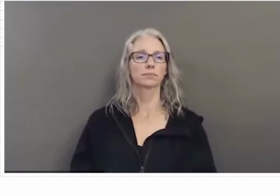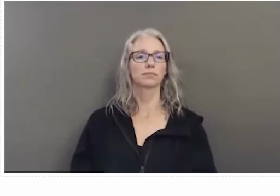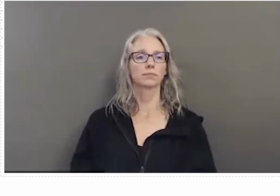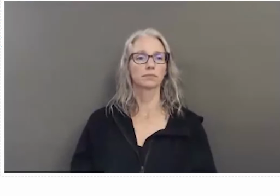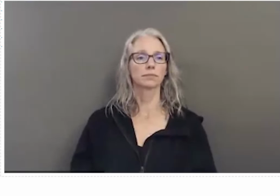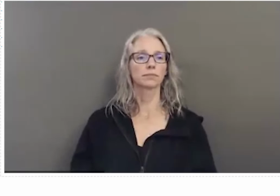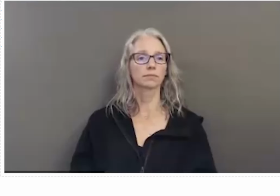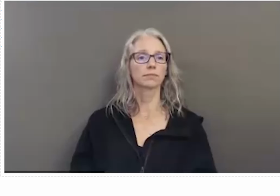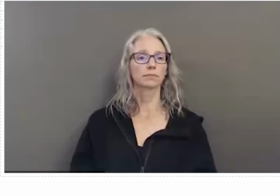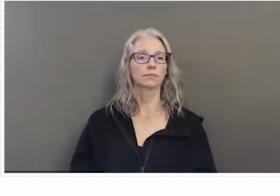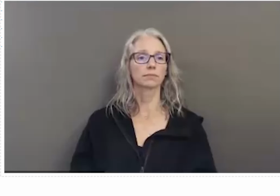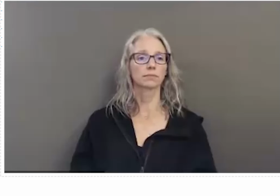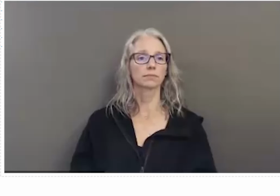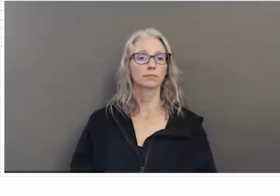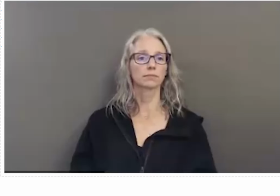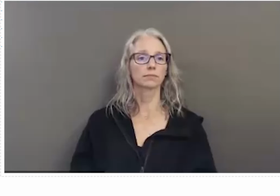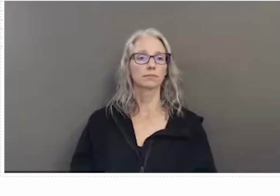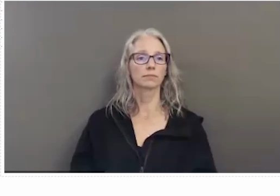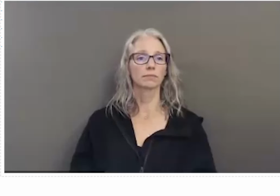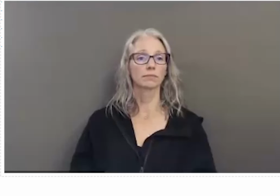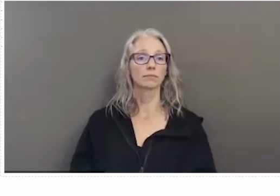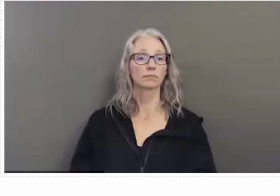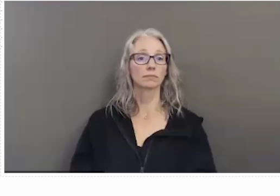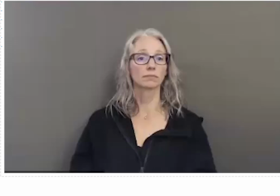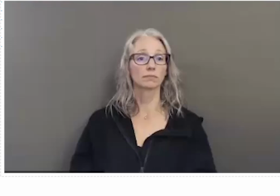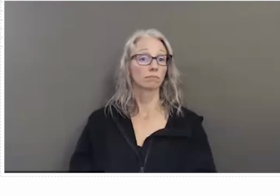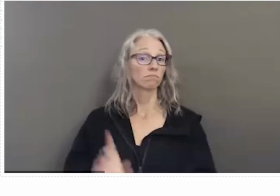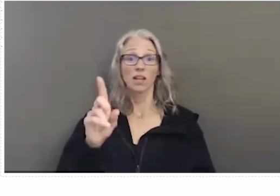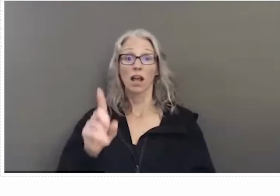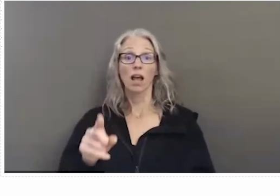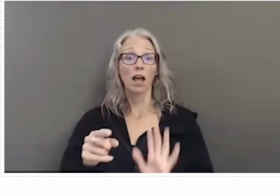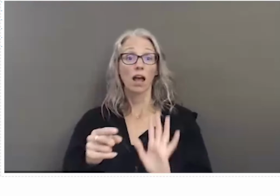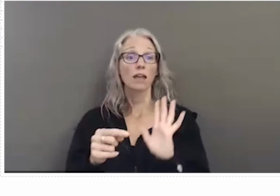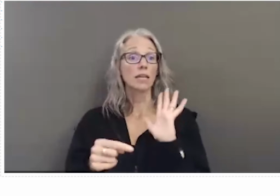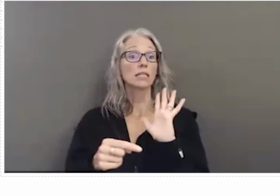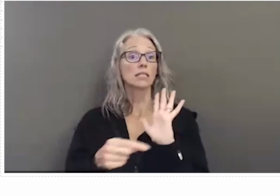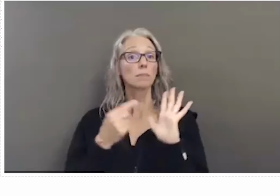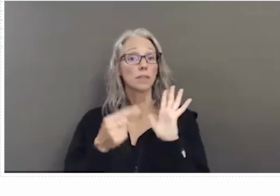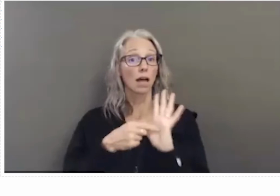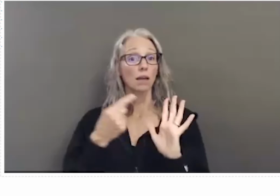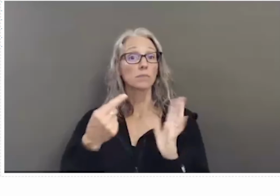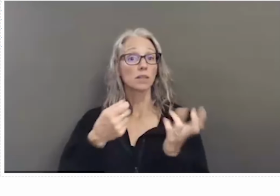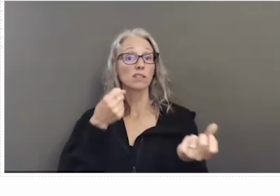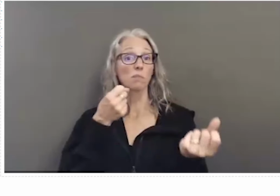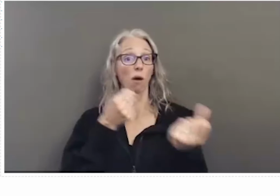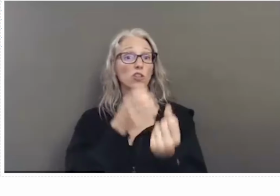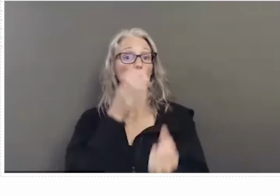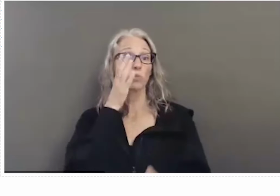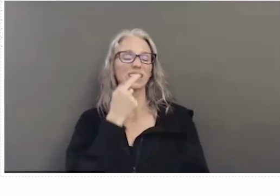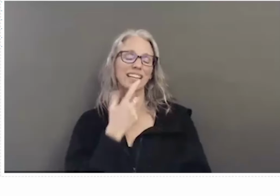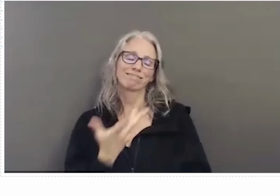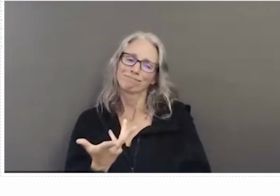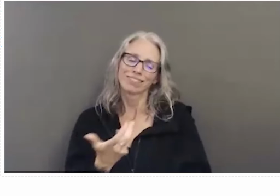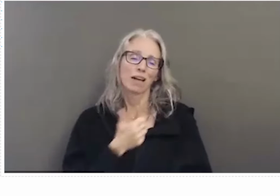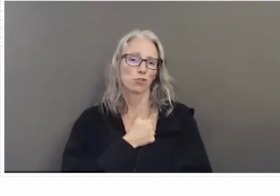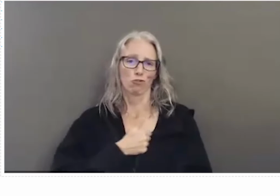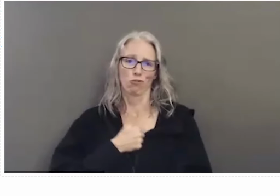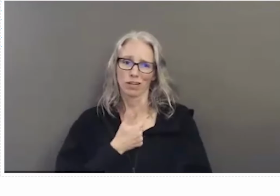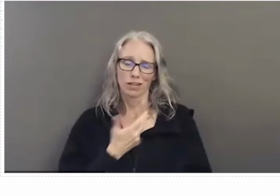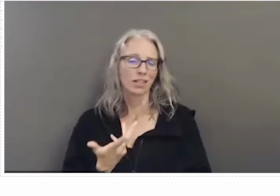do not believe we are the right partner for you based on what I've heard, also then we'll have a lot of respect for you to be able